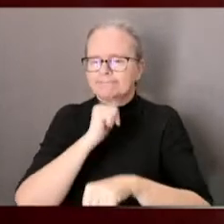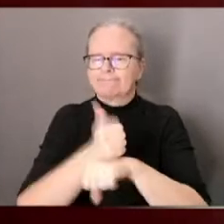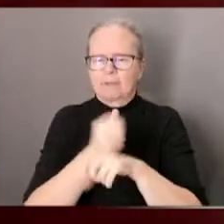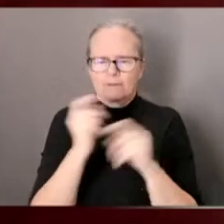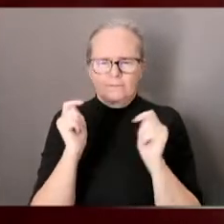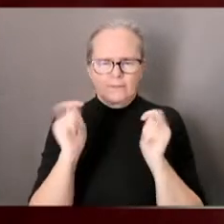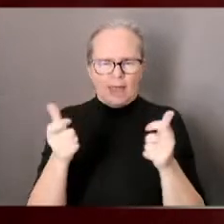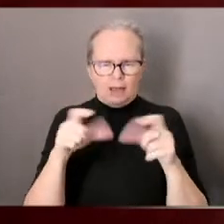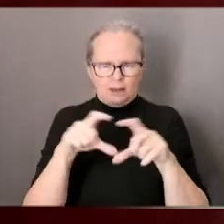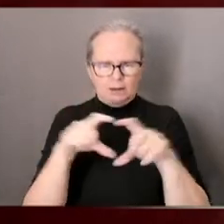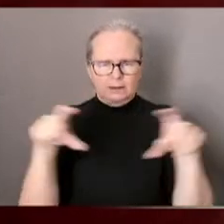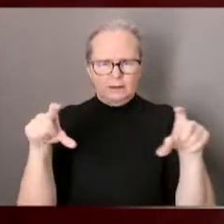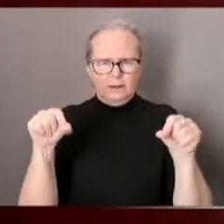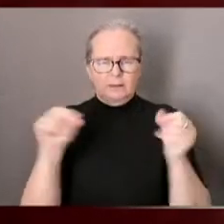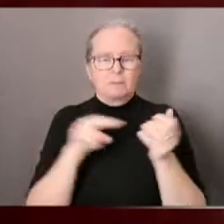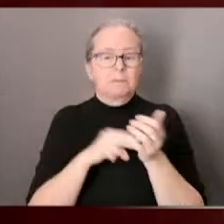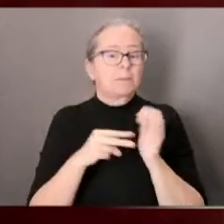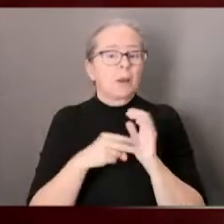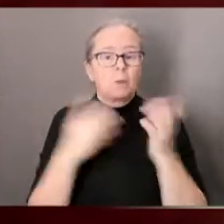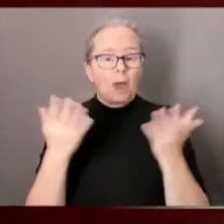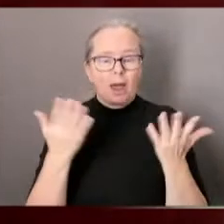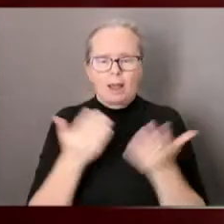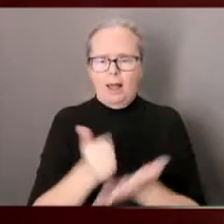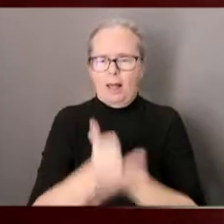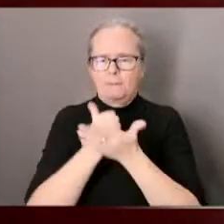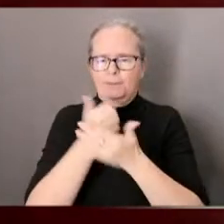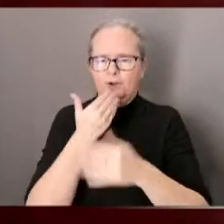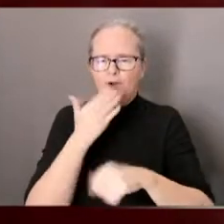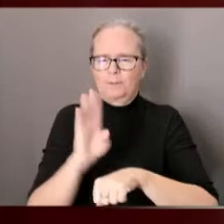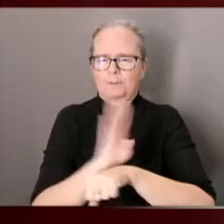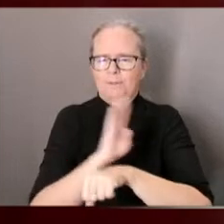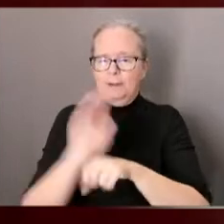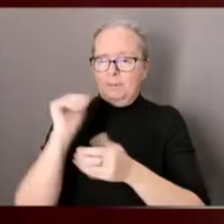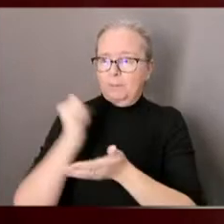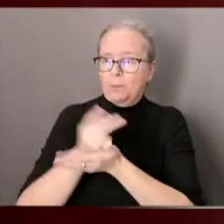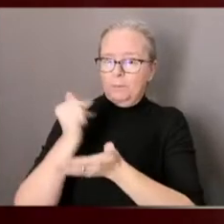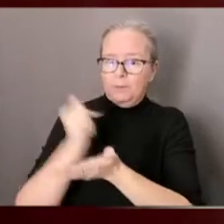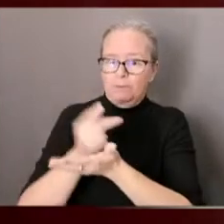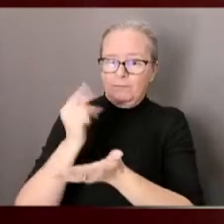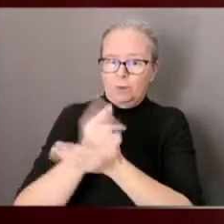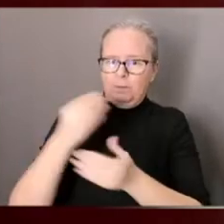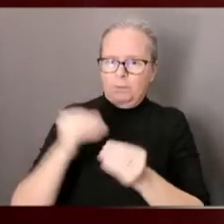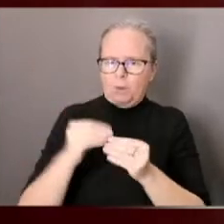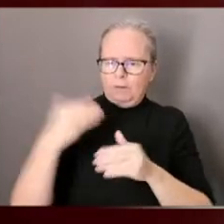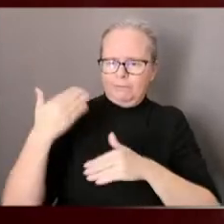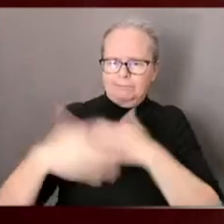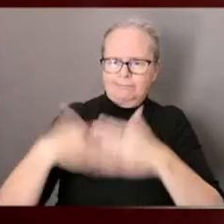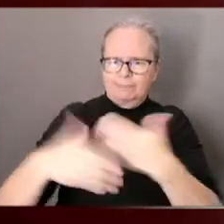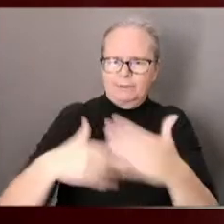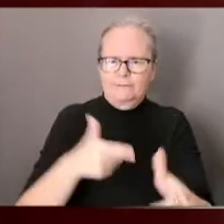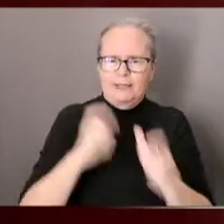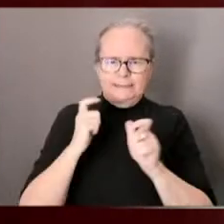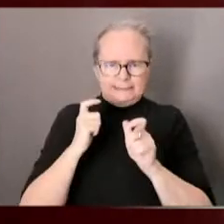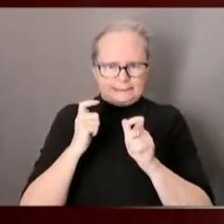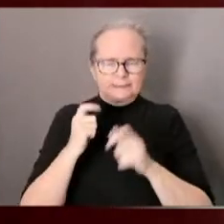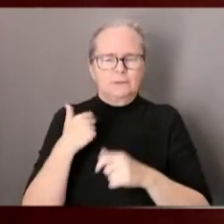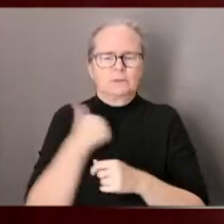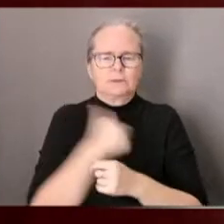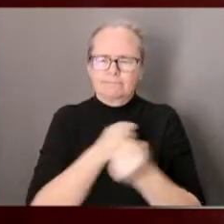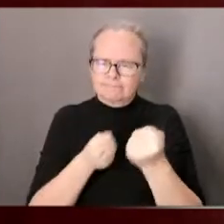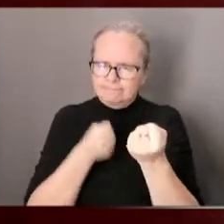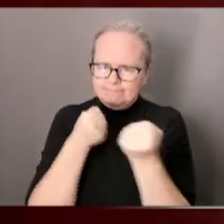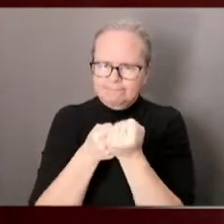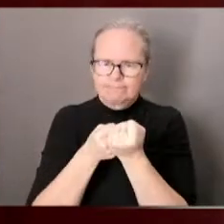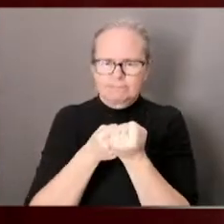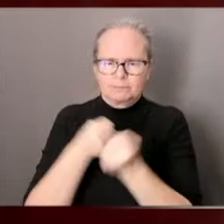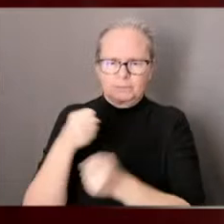their projects approved faster we're also supercharging the Alberta petrochemical incentive program which our government launched and the current government